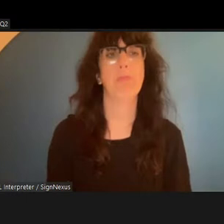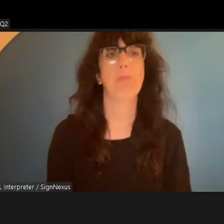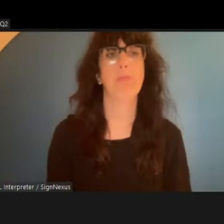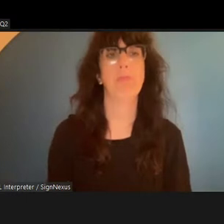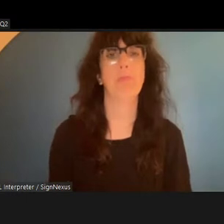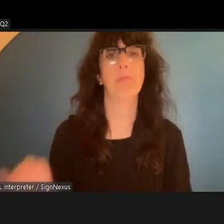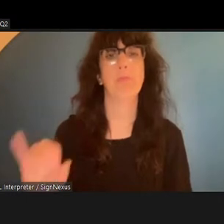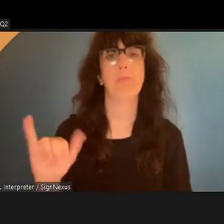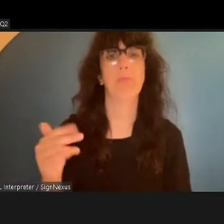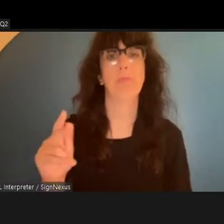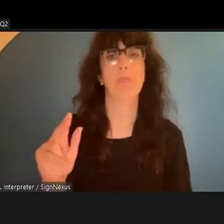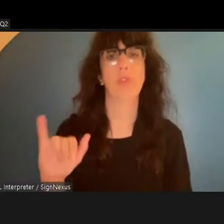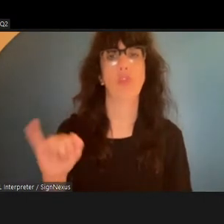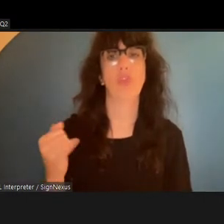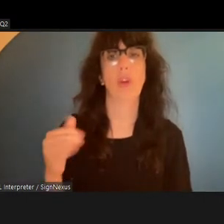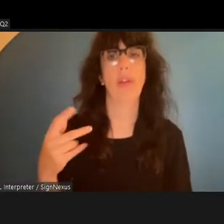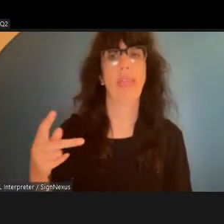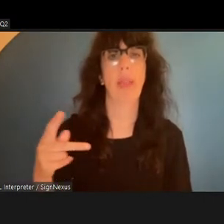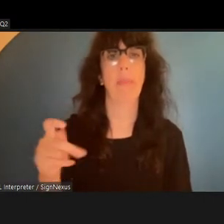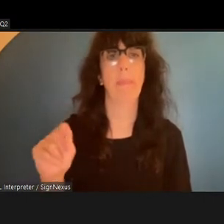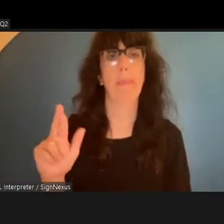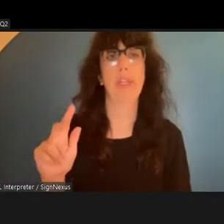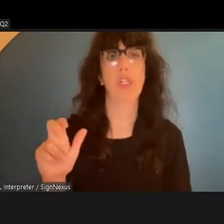jonathan peterson